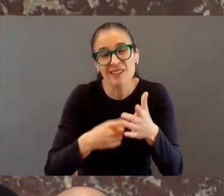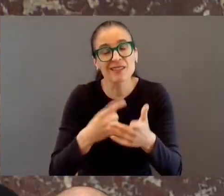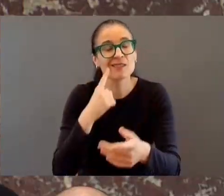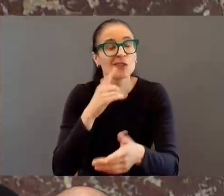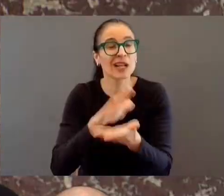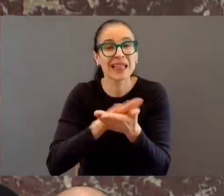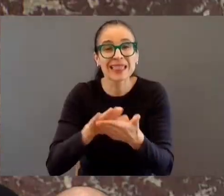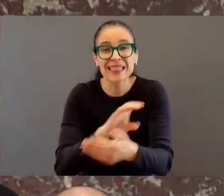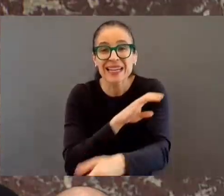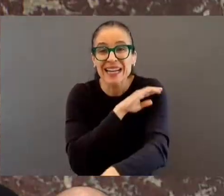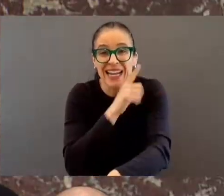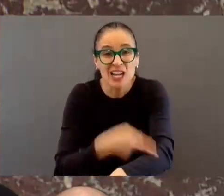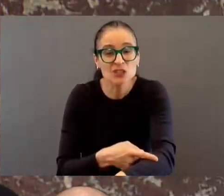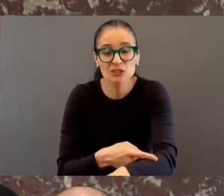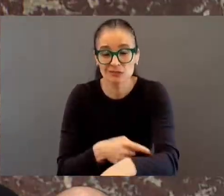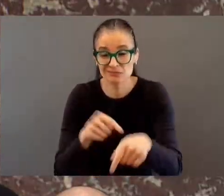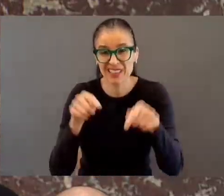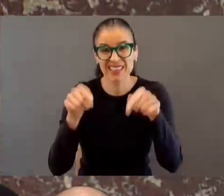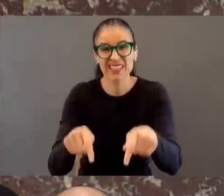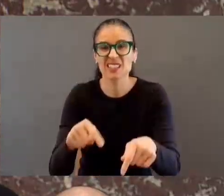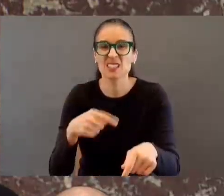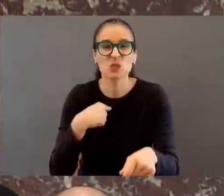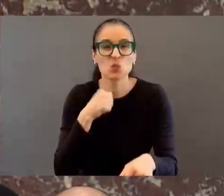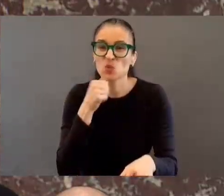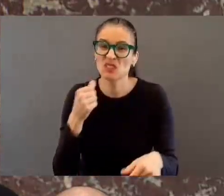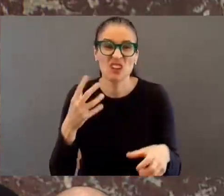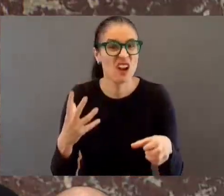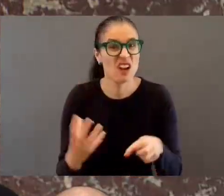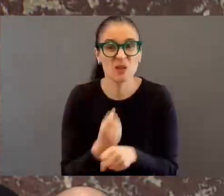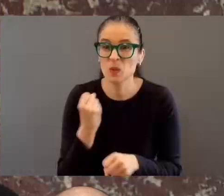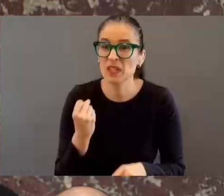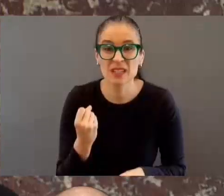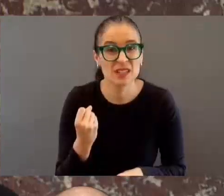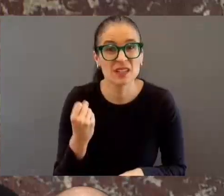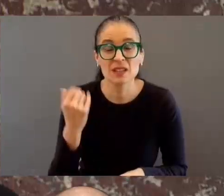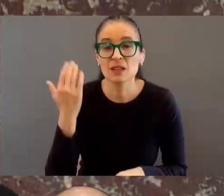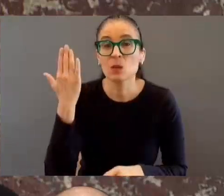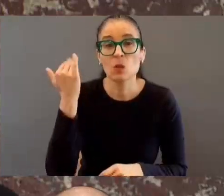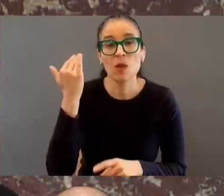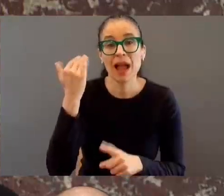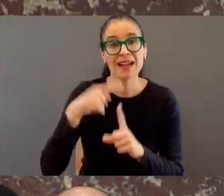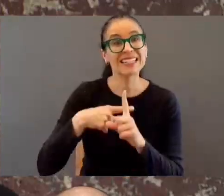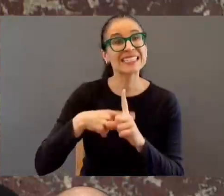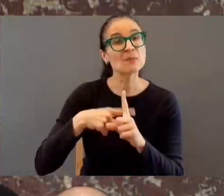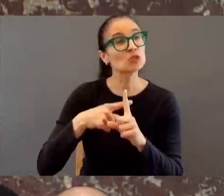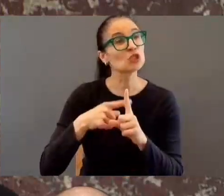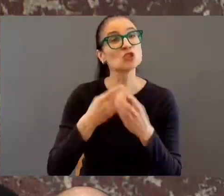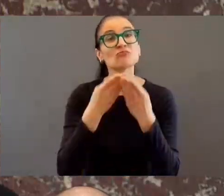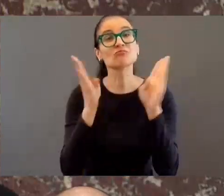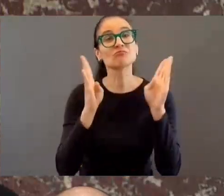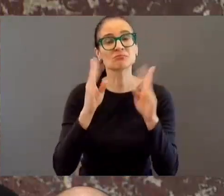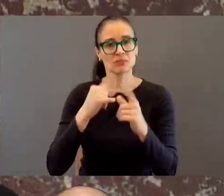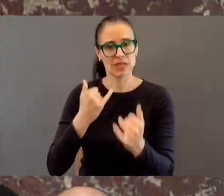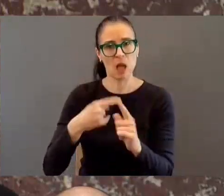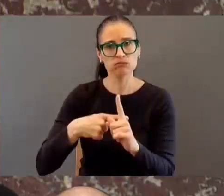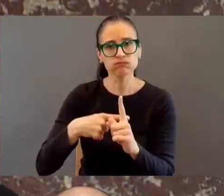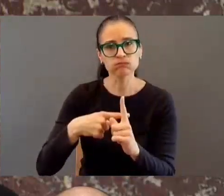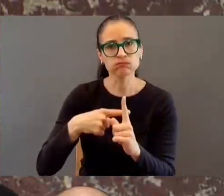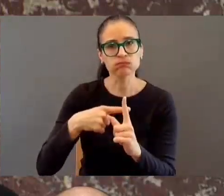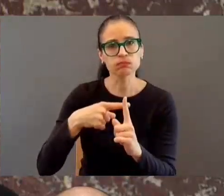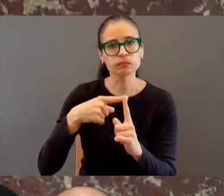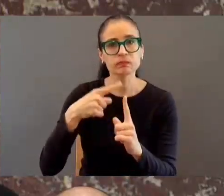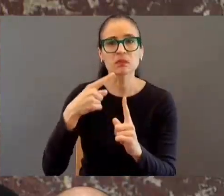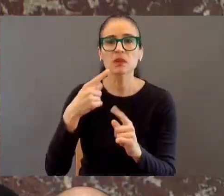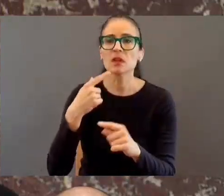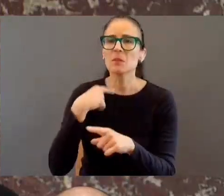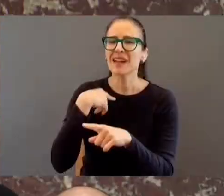the temperature keeps rising. I think members probably know me well enough to know my biggest fear is that history looks back on us and says we didn't